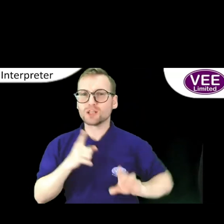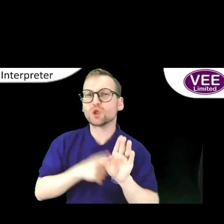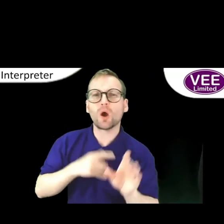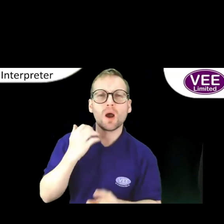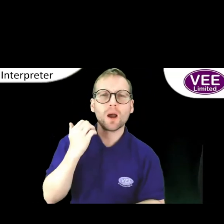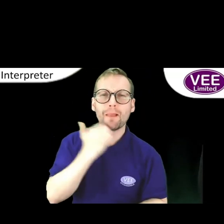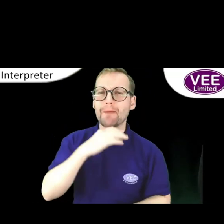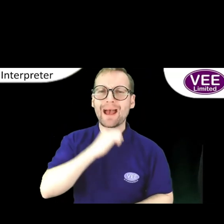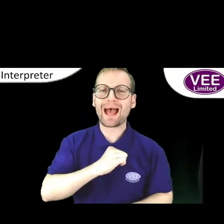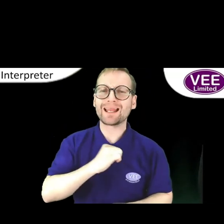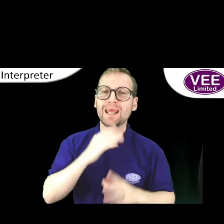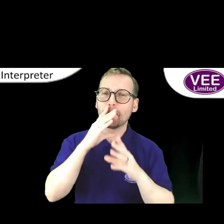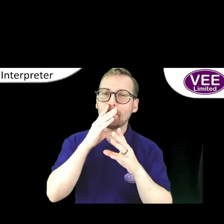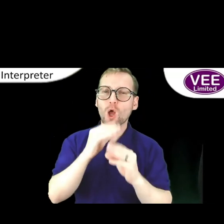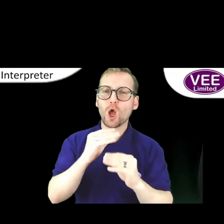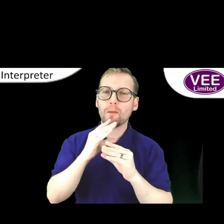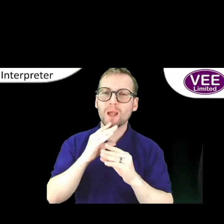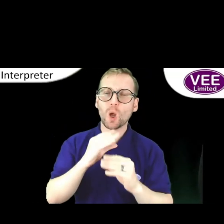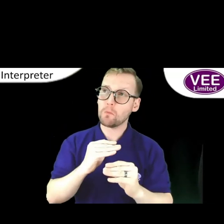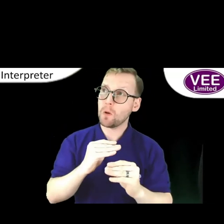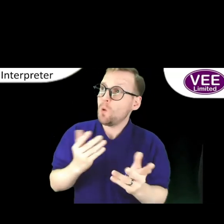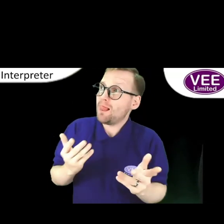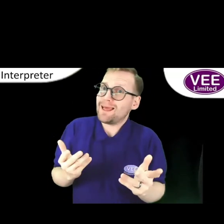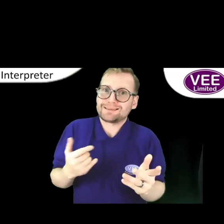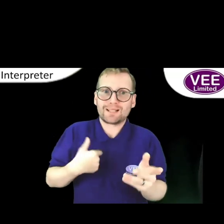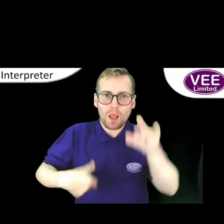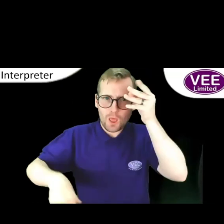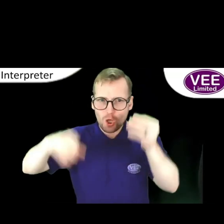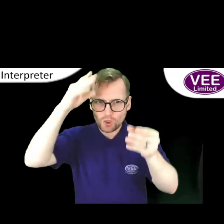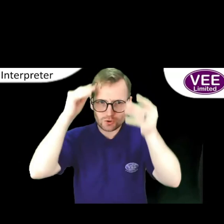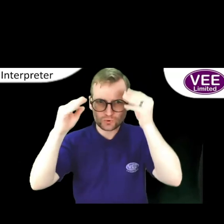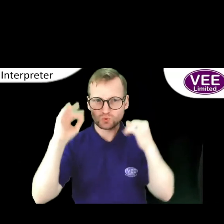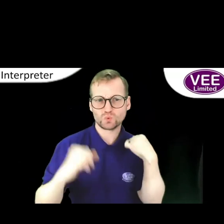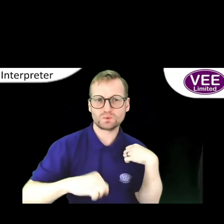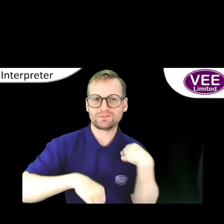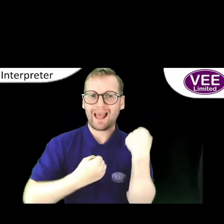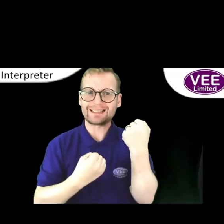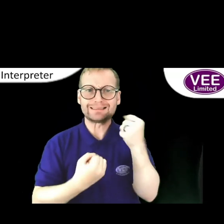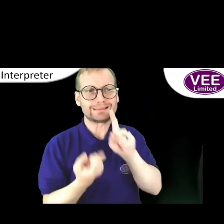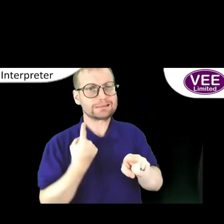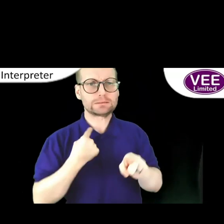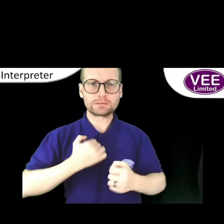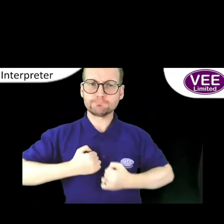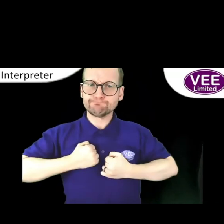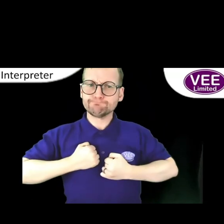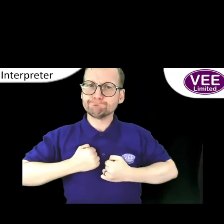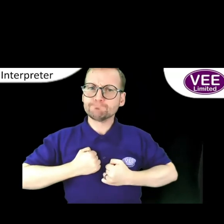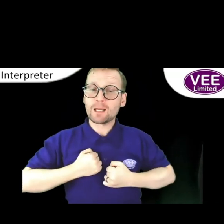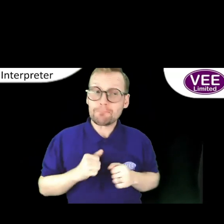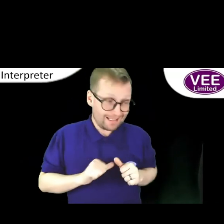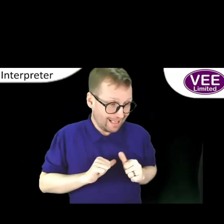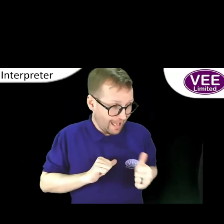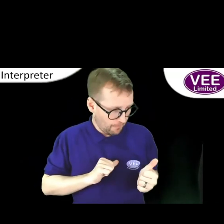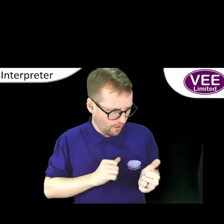in Birmingham, well, you soon learnt how to fight. But my neighbour showed